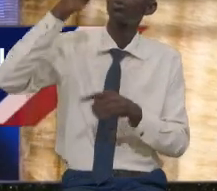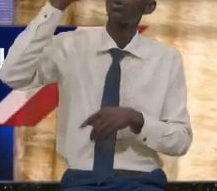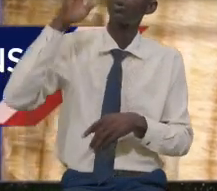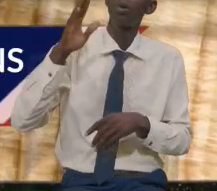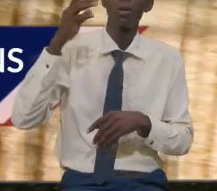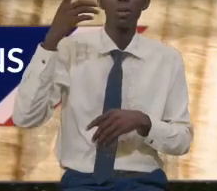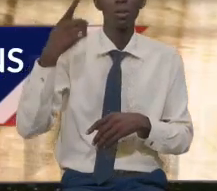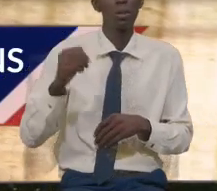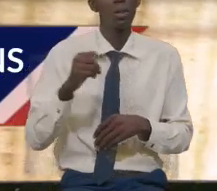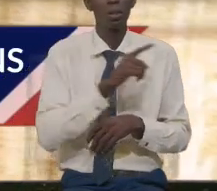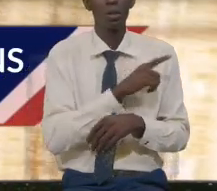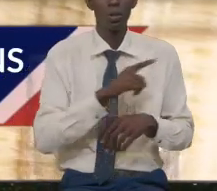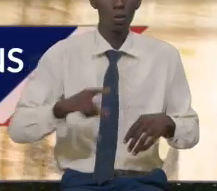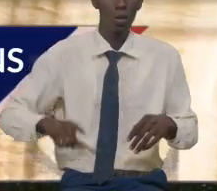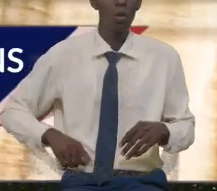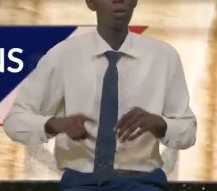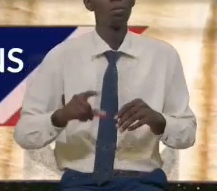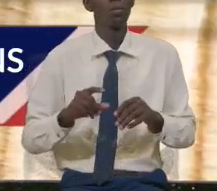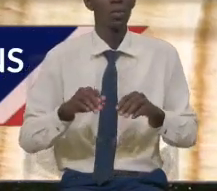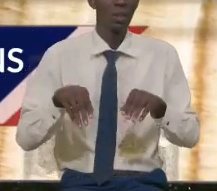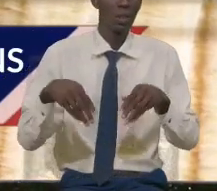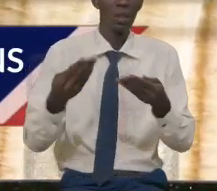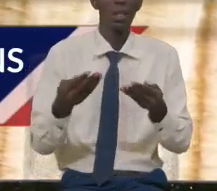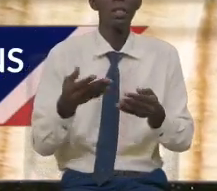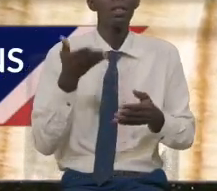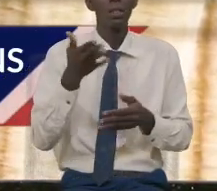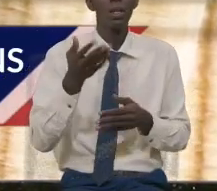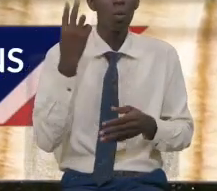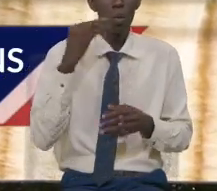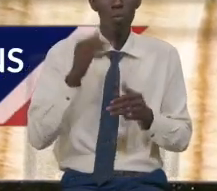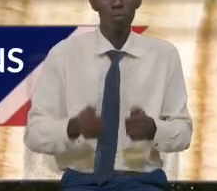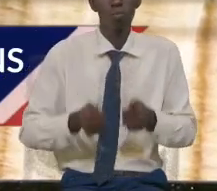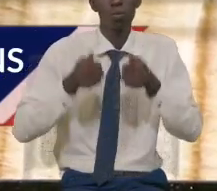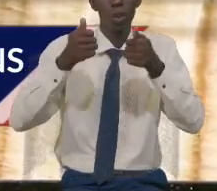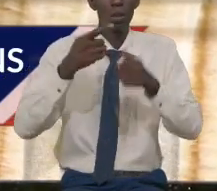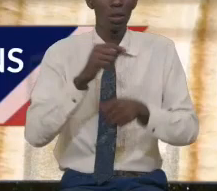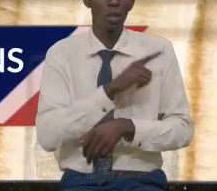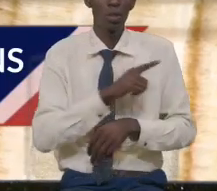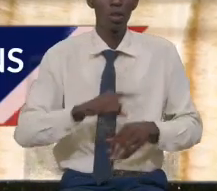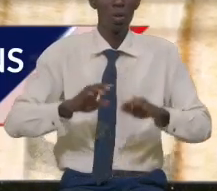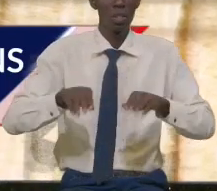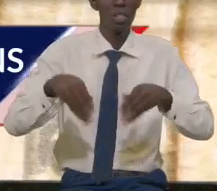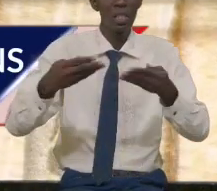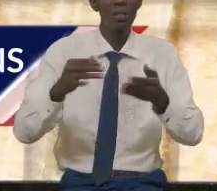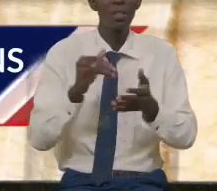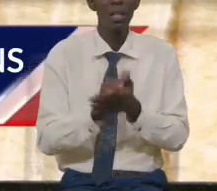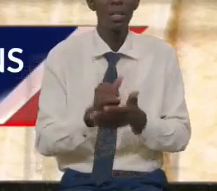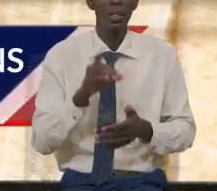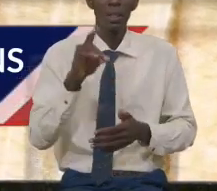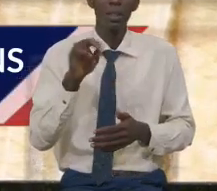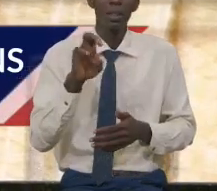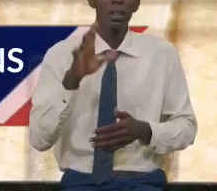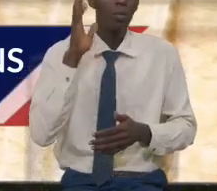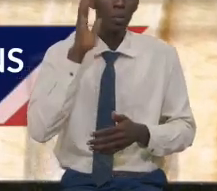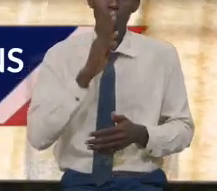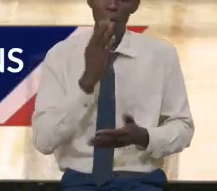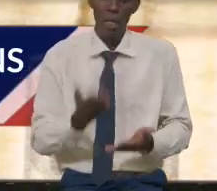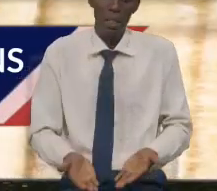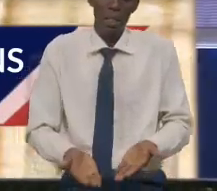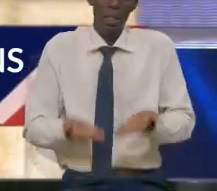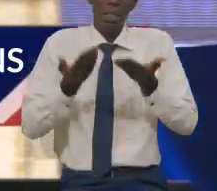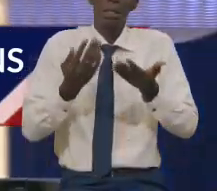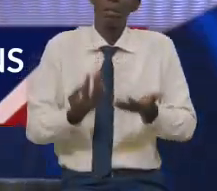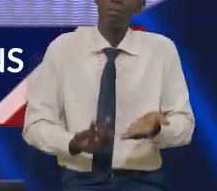Lord granted there'll be promotion for him. And the Lord granted that he'll be lifted up and exalted. And